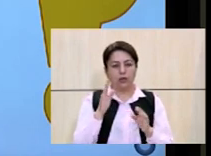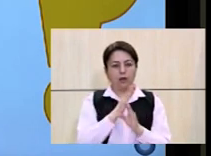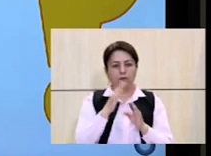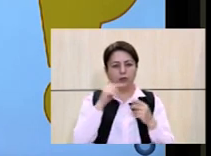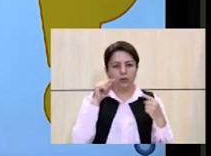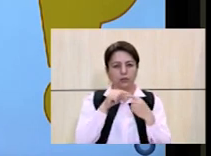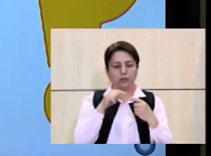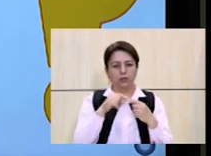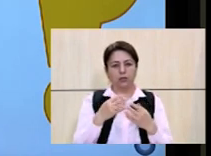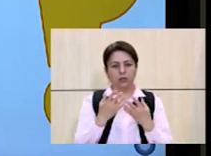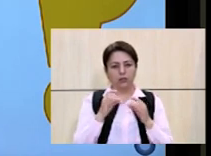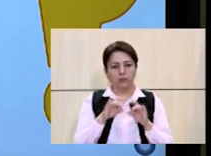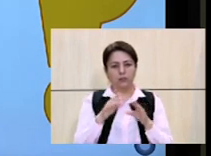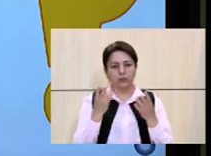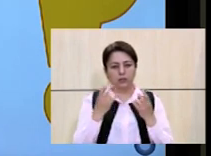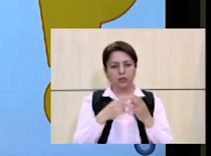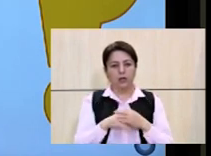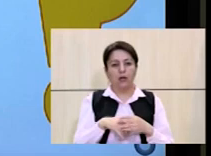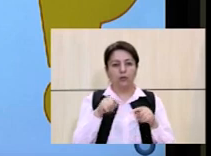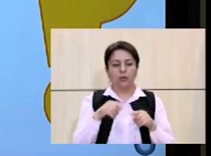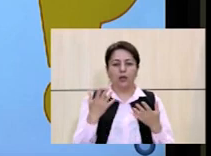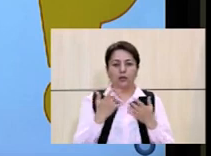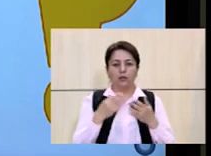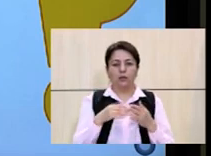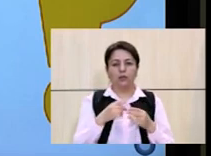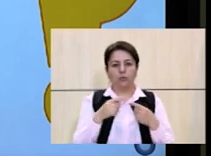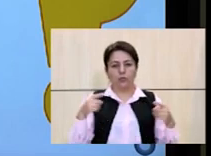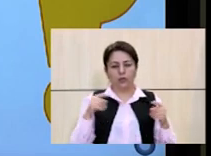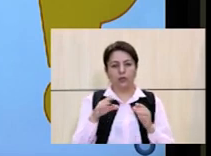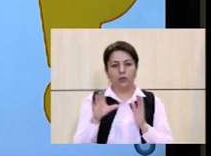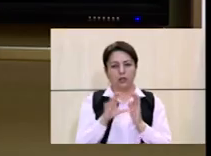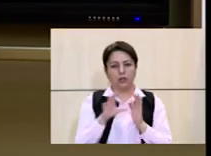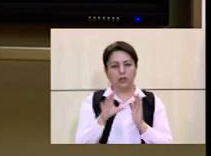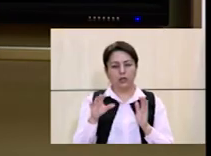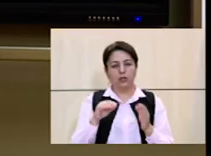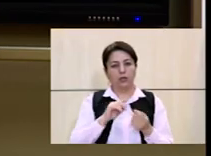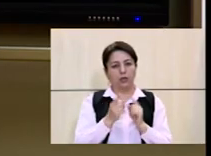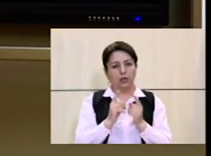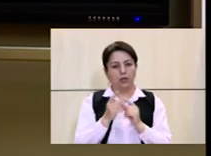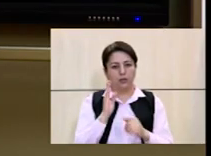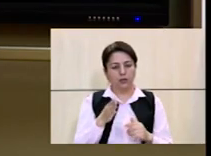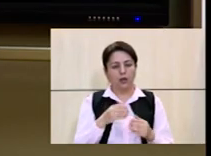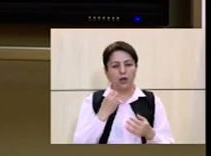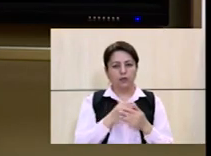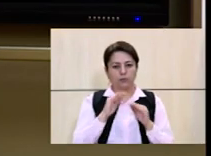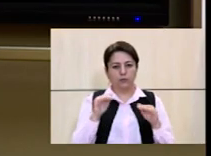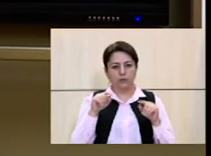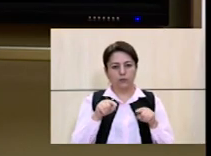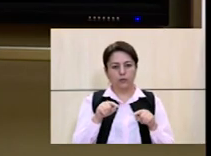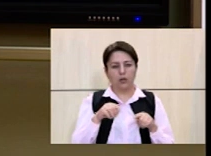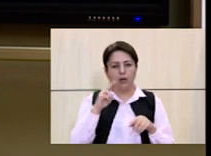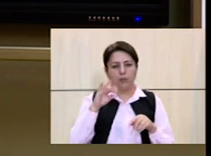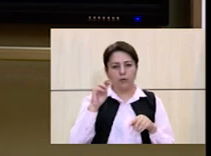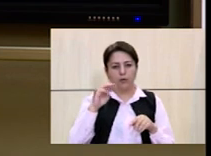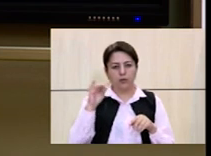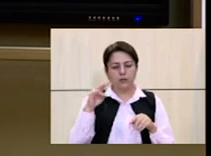olmang. Bunda qanday turdagi energiyalar bir-biriga aylanadi? Aziz o'quvchilar, albatta bunda potensial